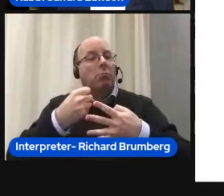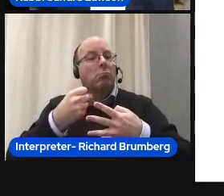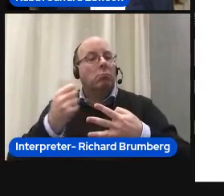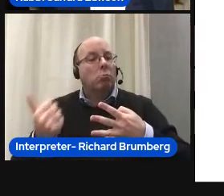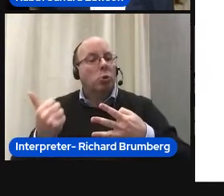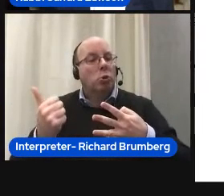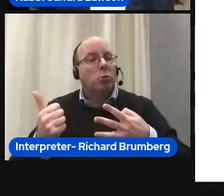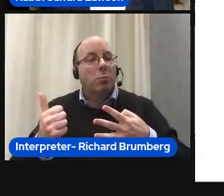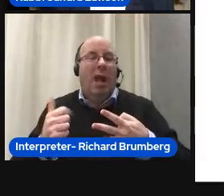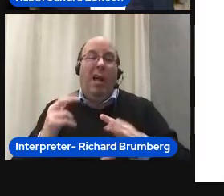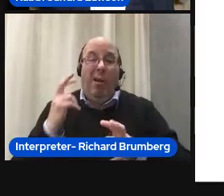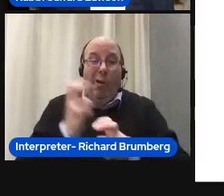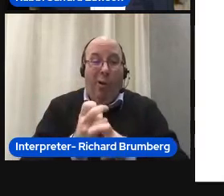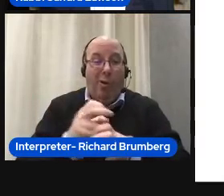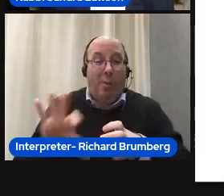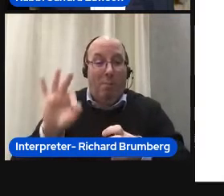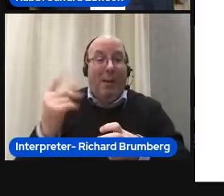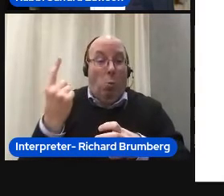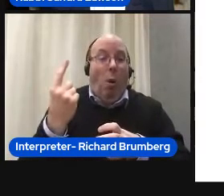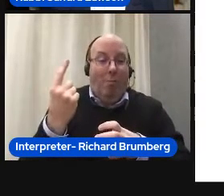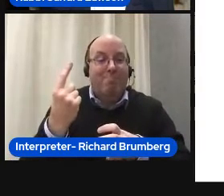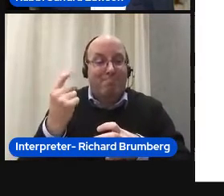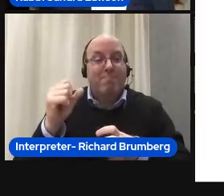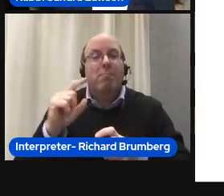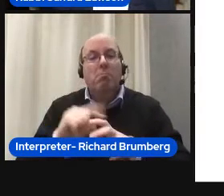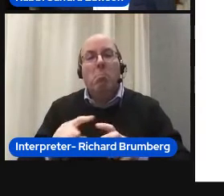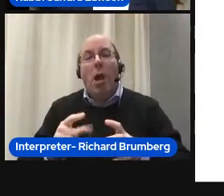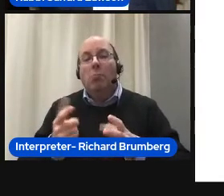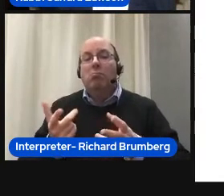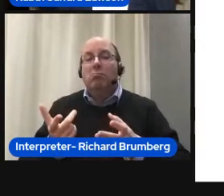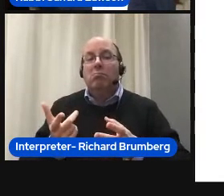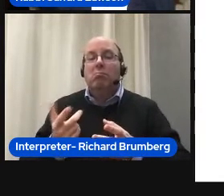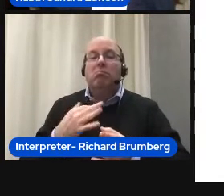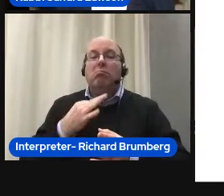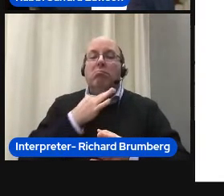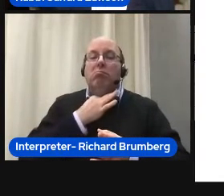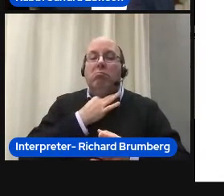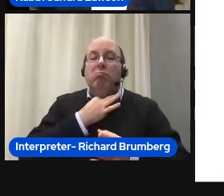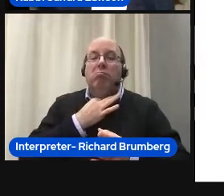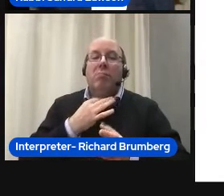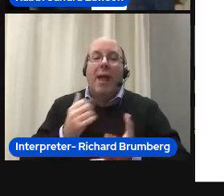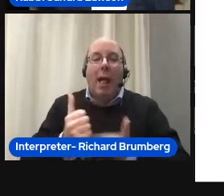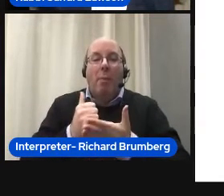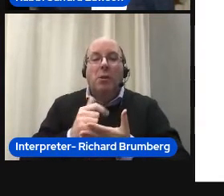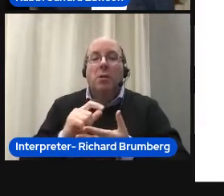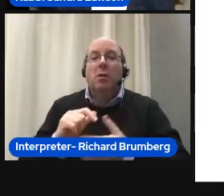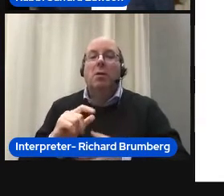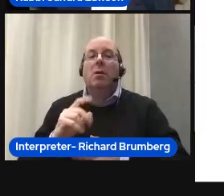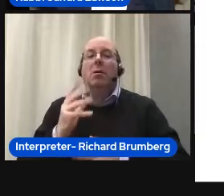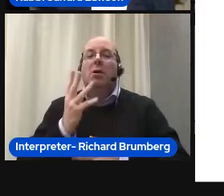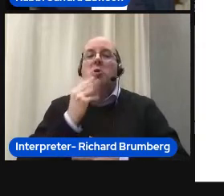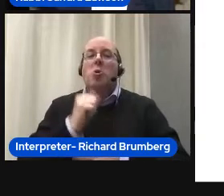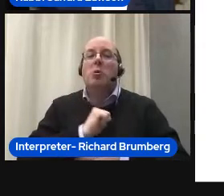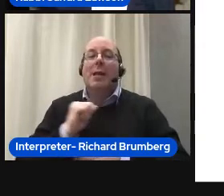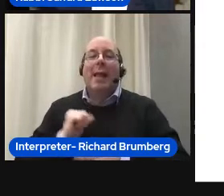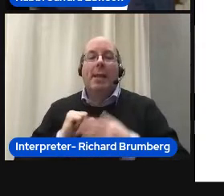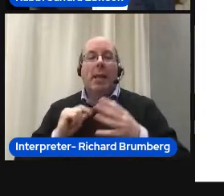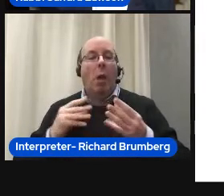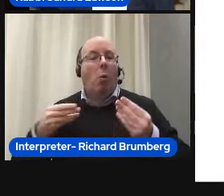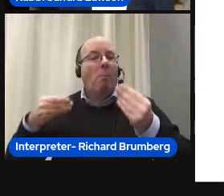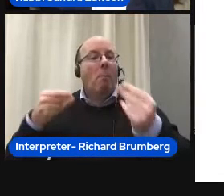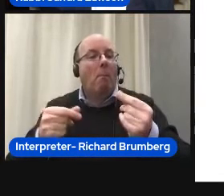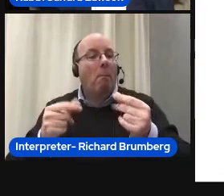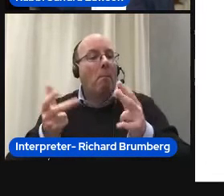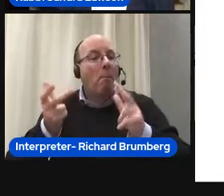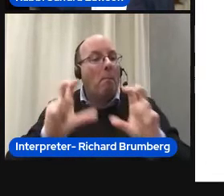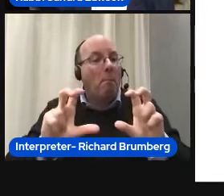just to choose one, but it's really helpful to see where you think Jewish Atlanta needs to be putting more resources. Yeah.